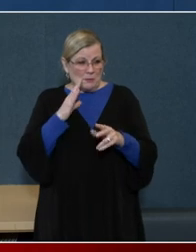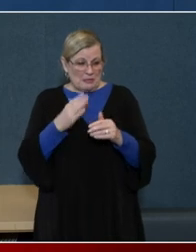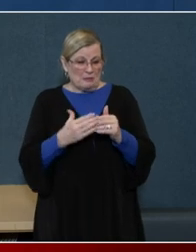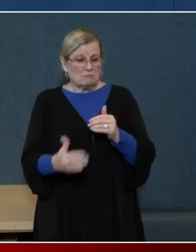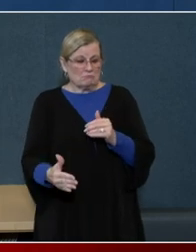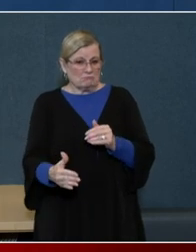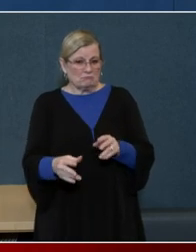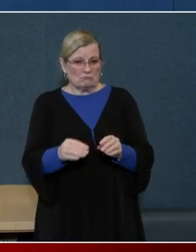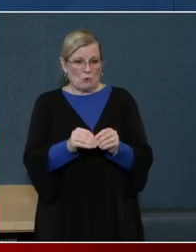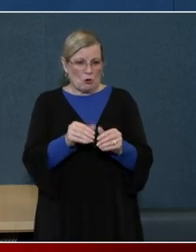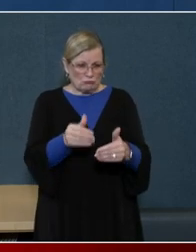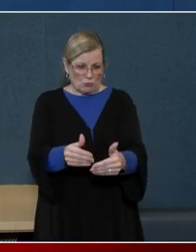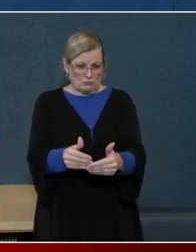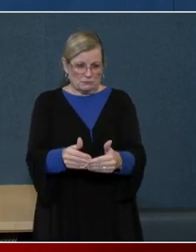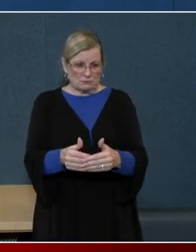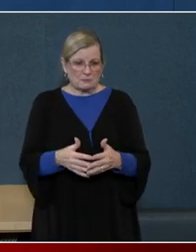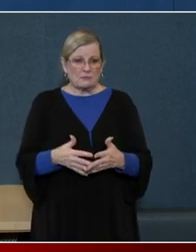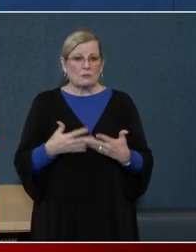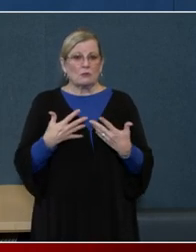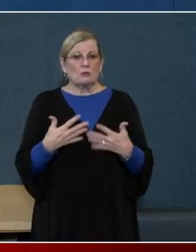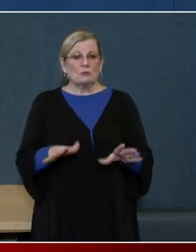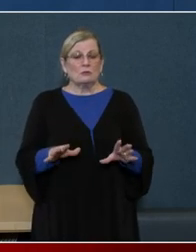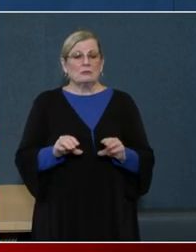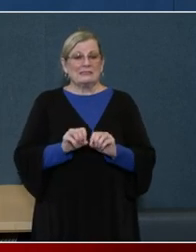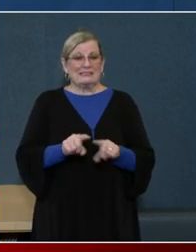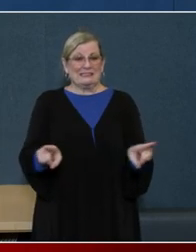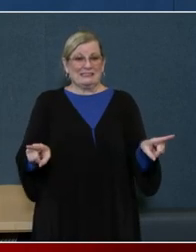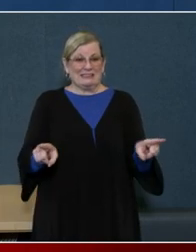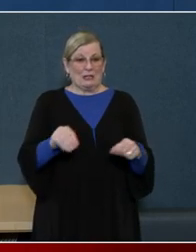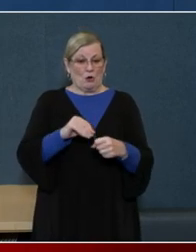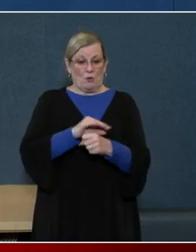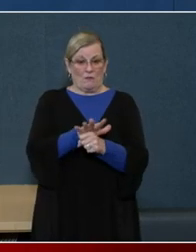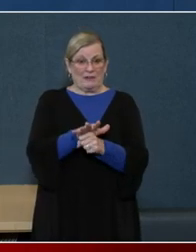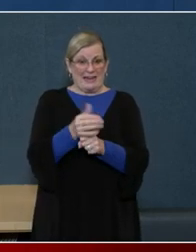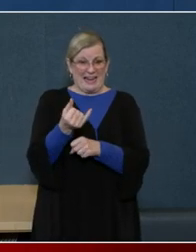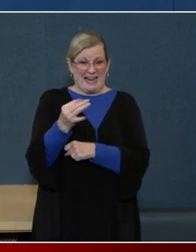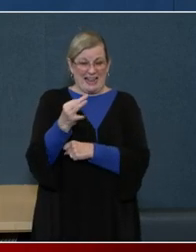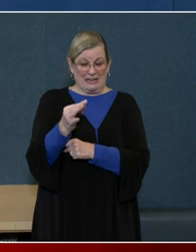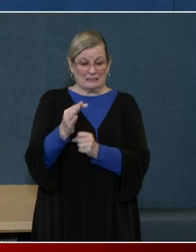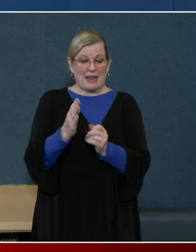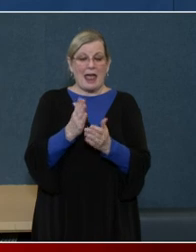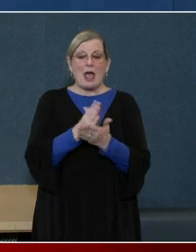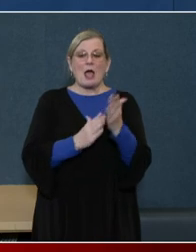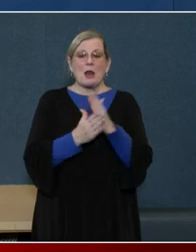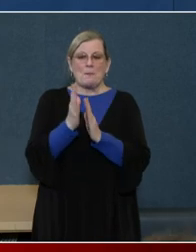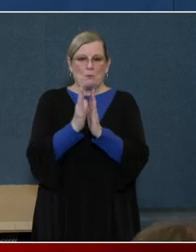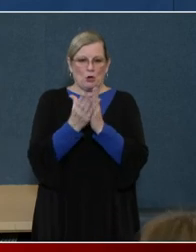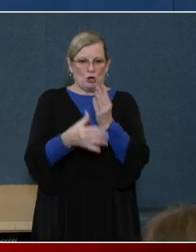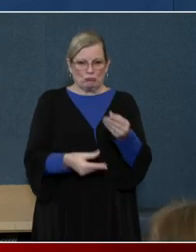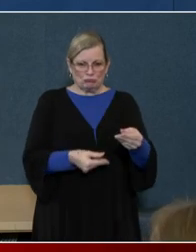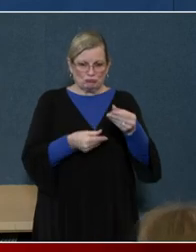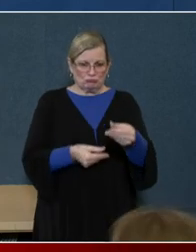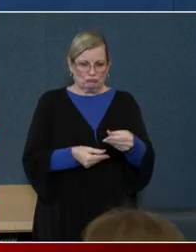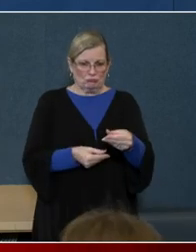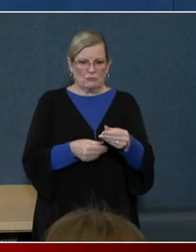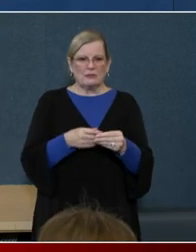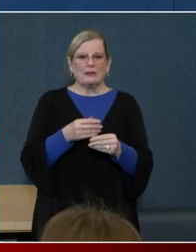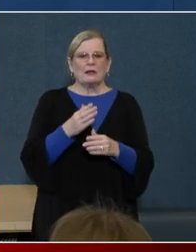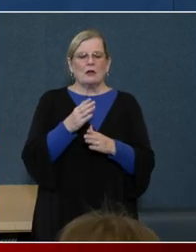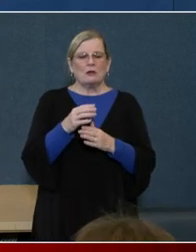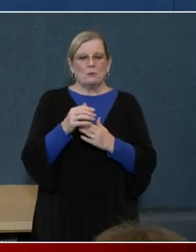a COVID-19 operational handbook and templates to help guide and support principals. We've also